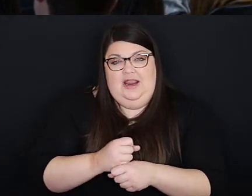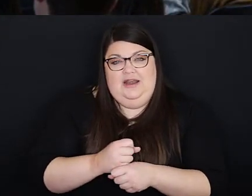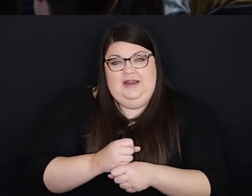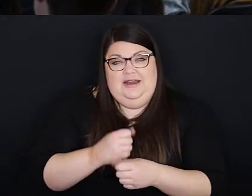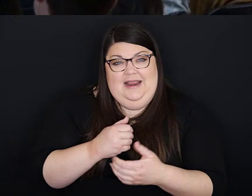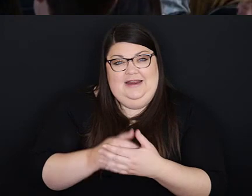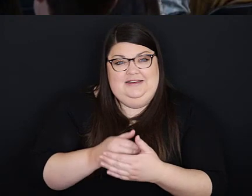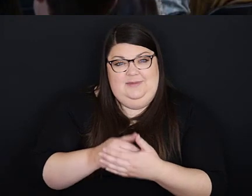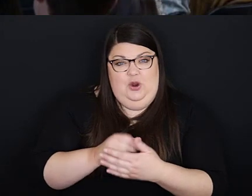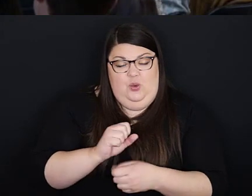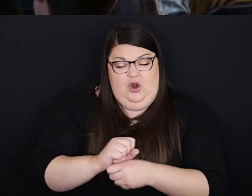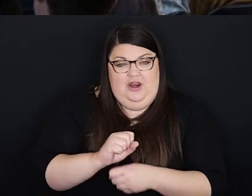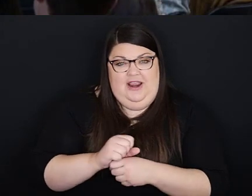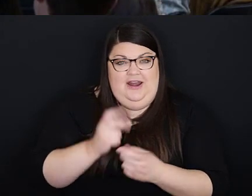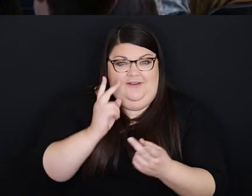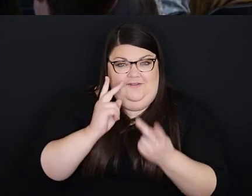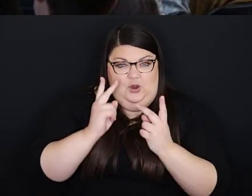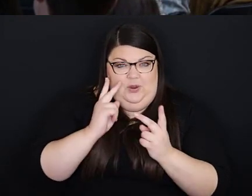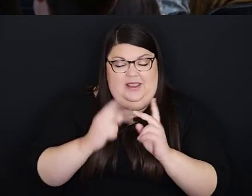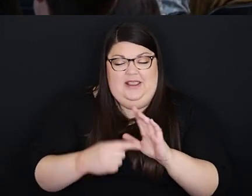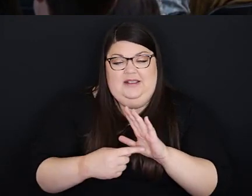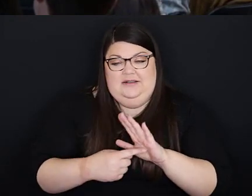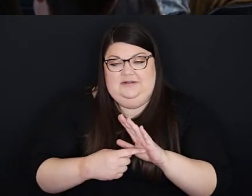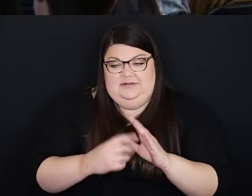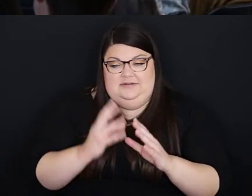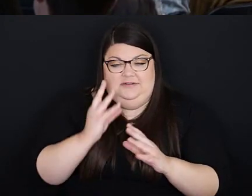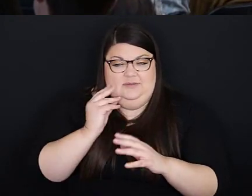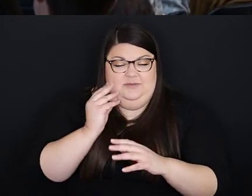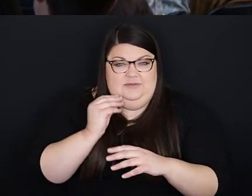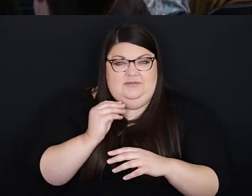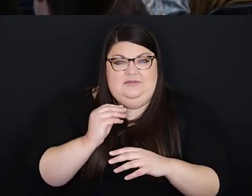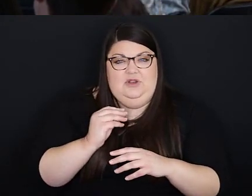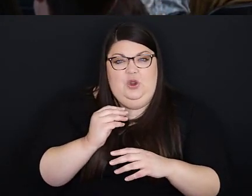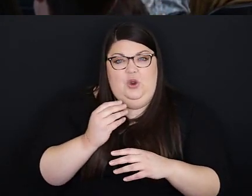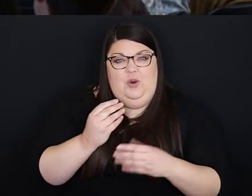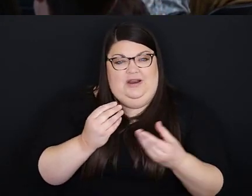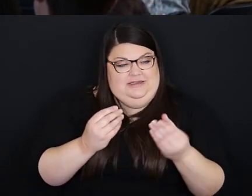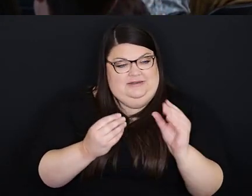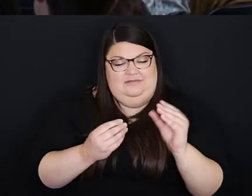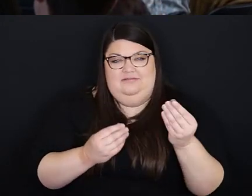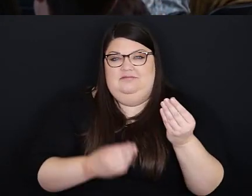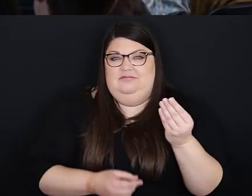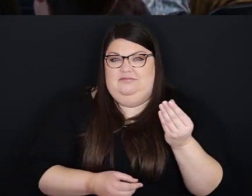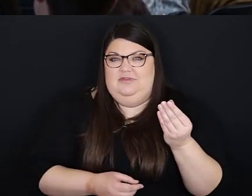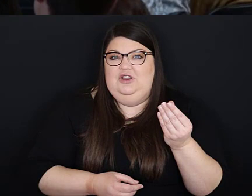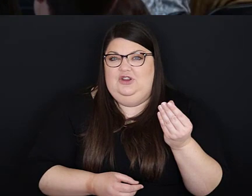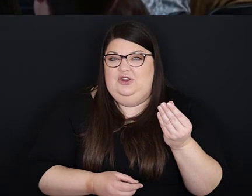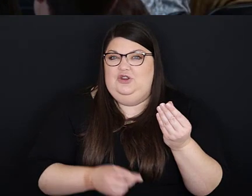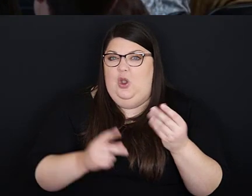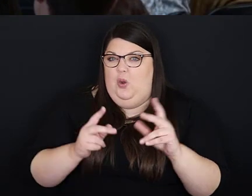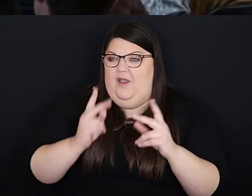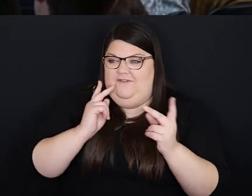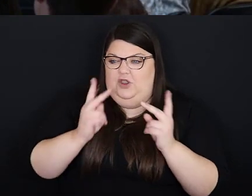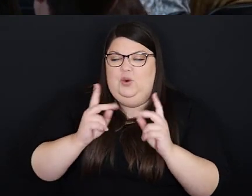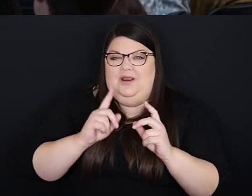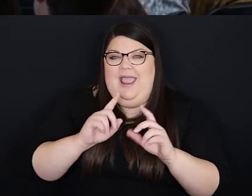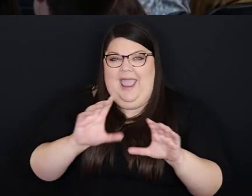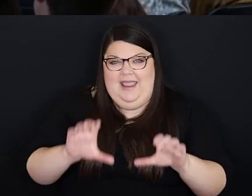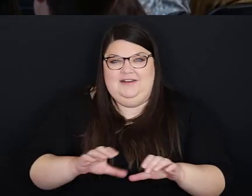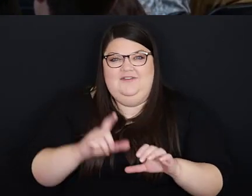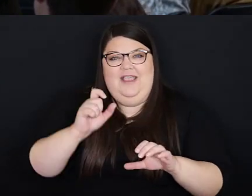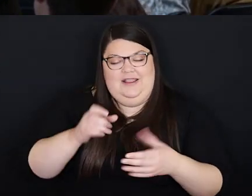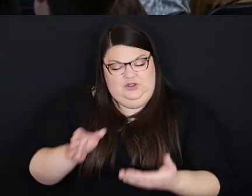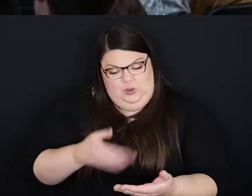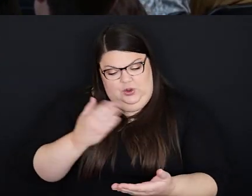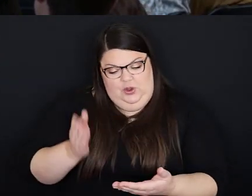work, an intimate viewing experience where it's held in the hand and requires a viewer's active participation to